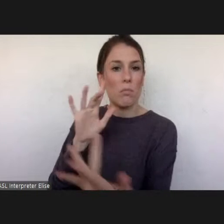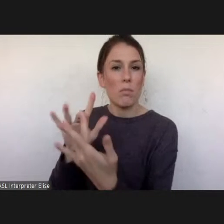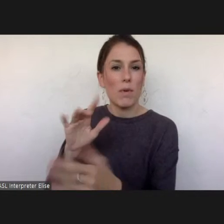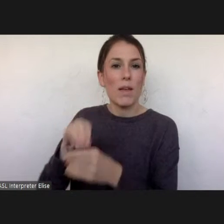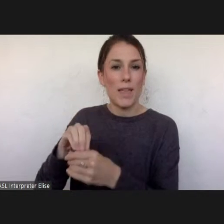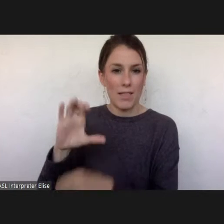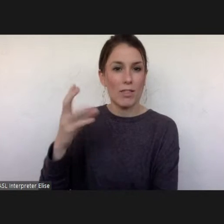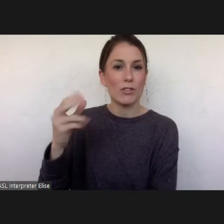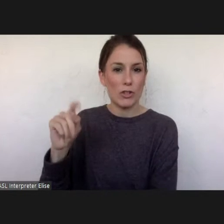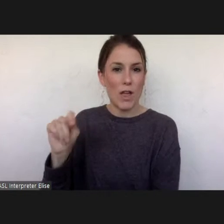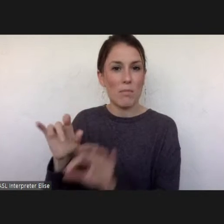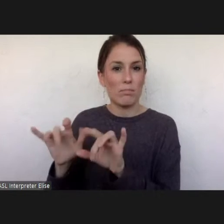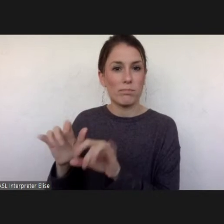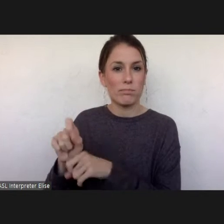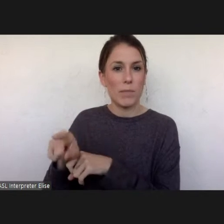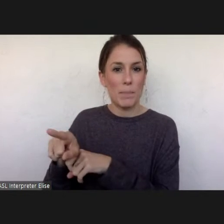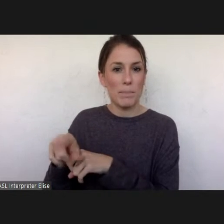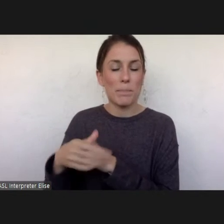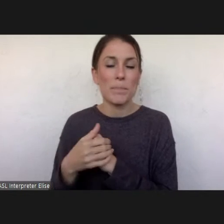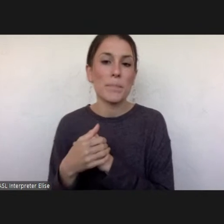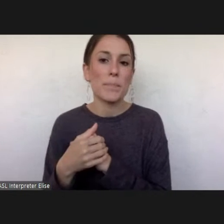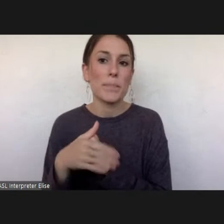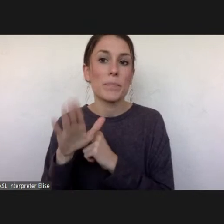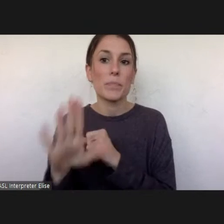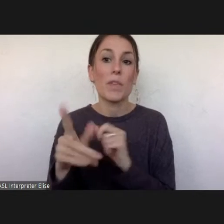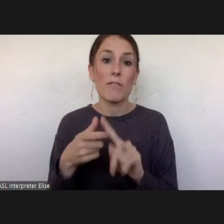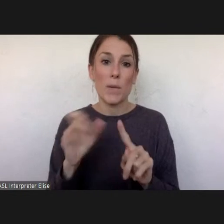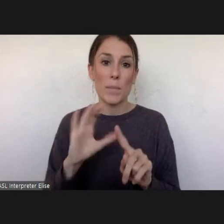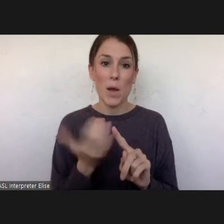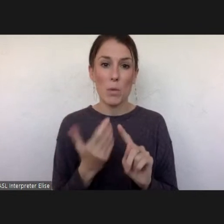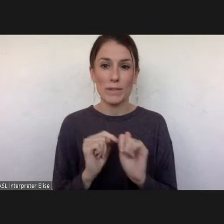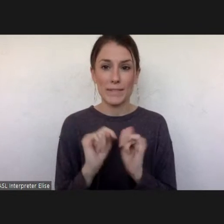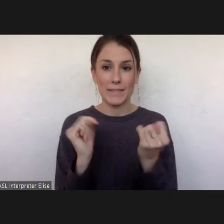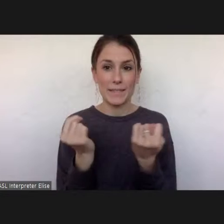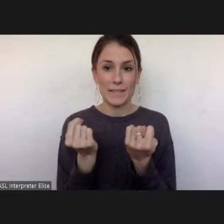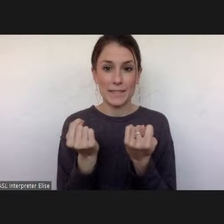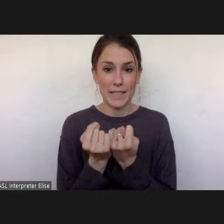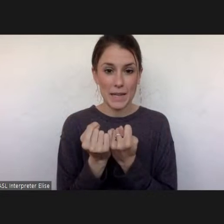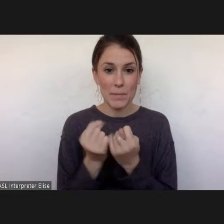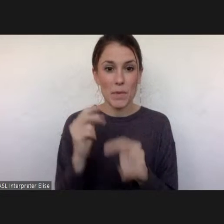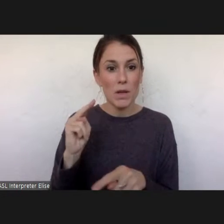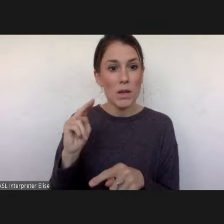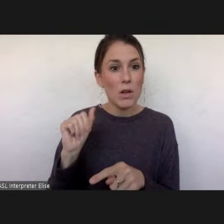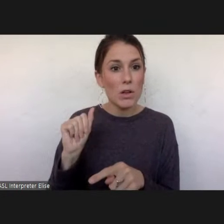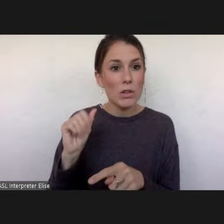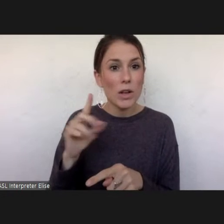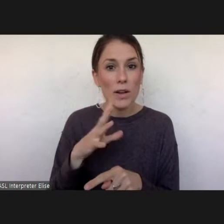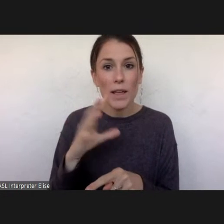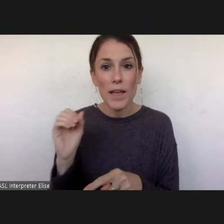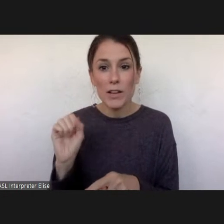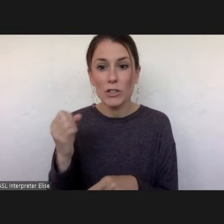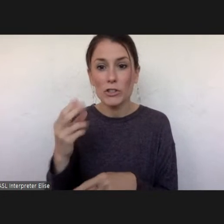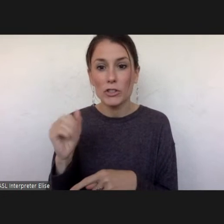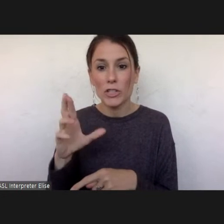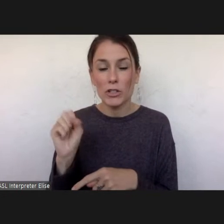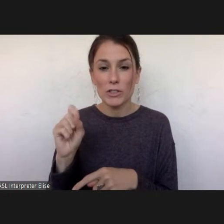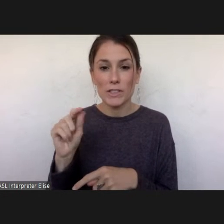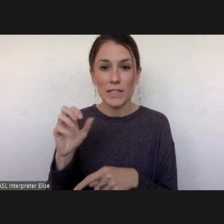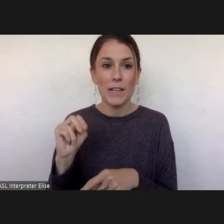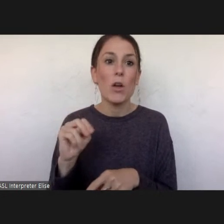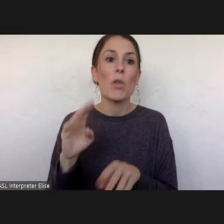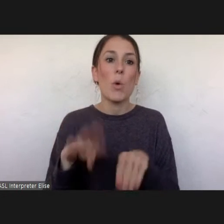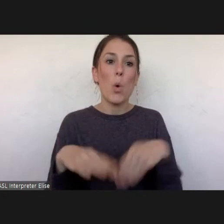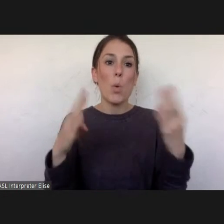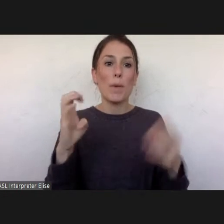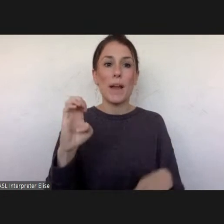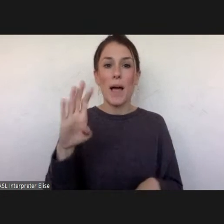technical difficulties. From our team, Nat and Sherston are in the Open Eyebeam space to assist with